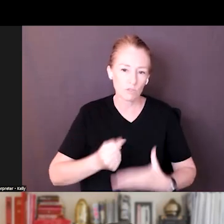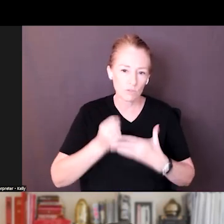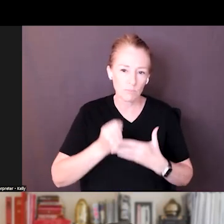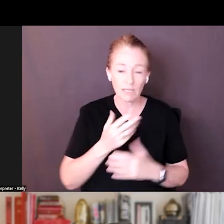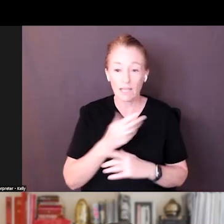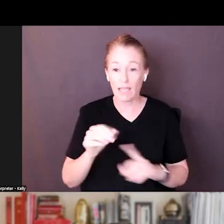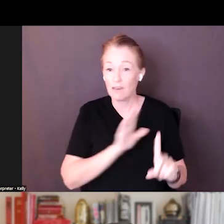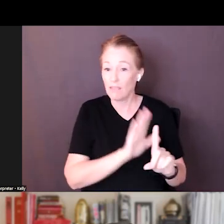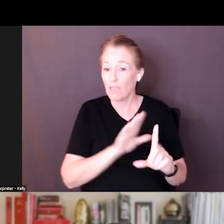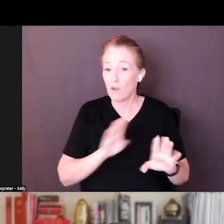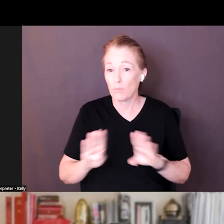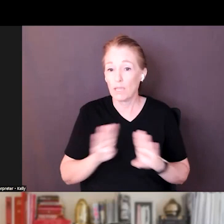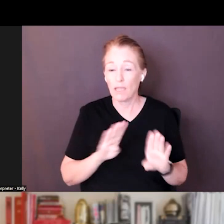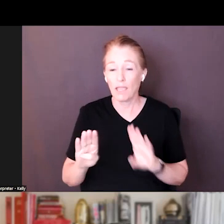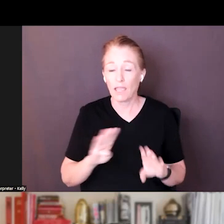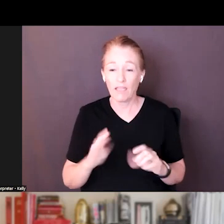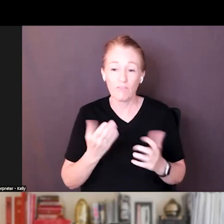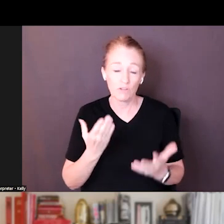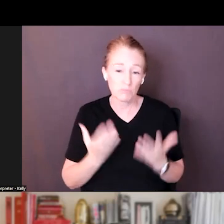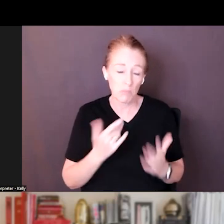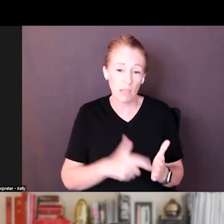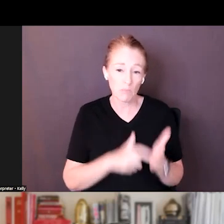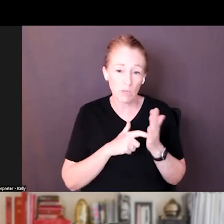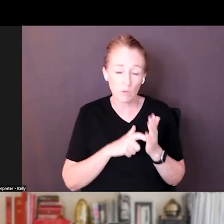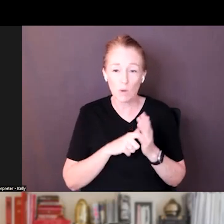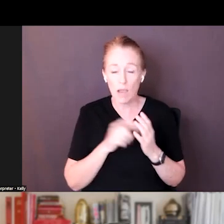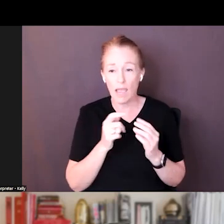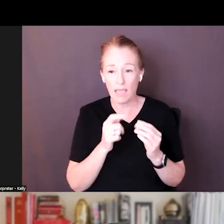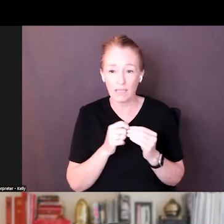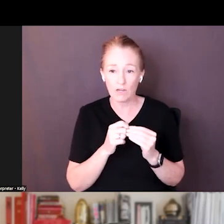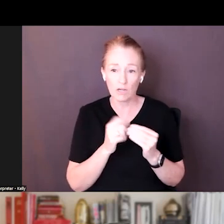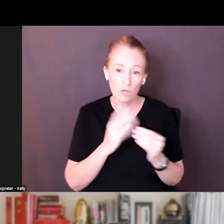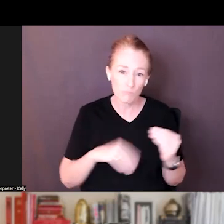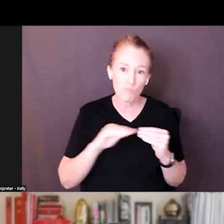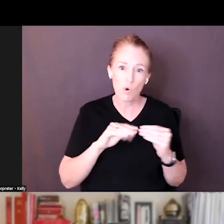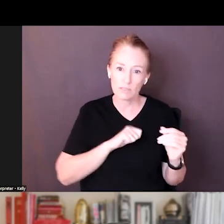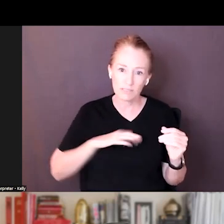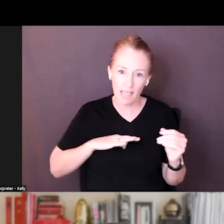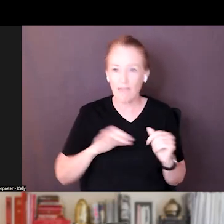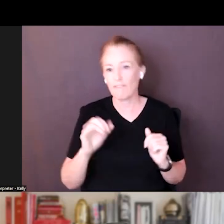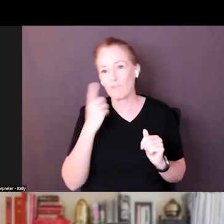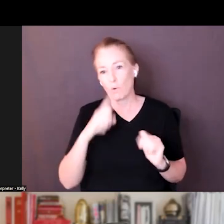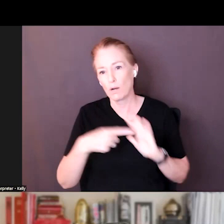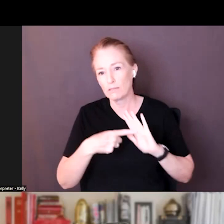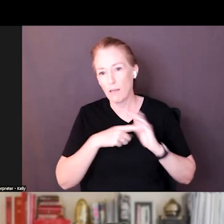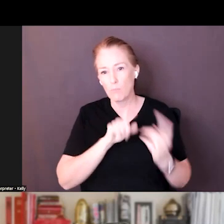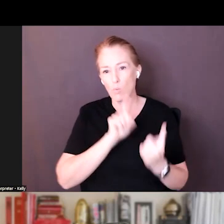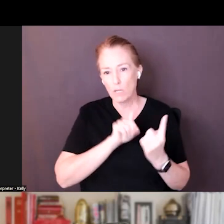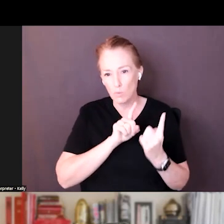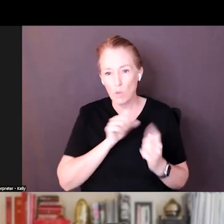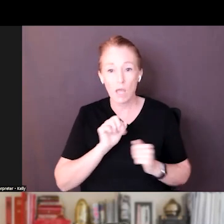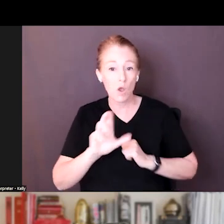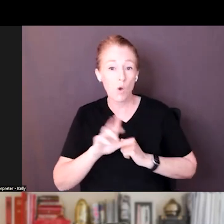behaviors are such that they may require increased levels of staffing, for example, one-to-one staffing, or they might be destructive